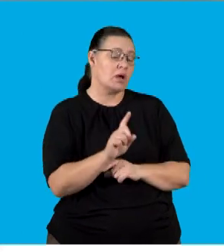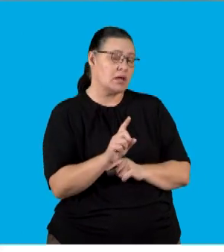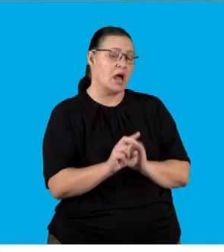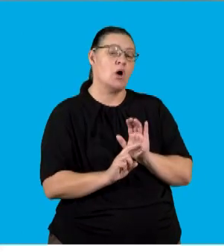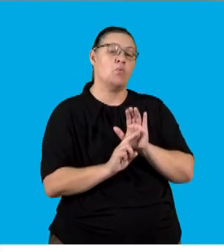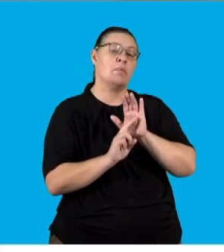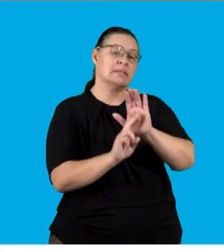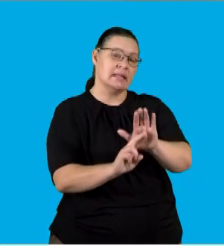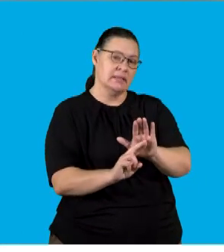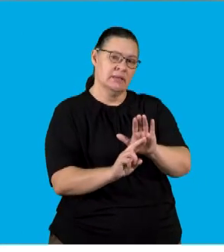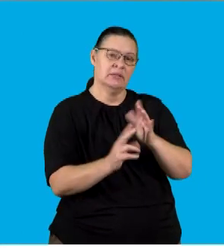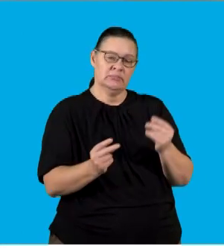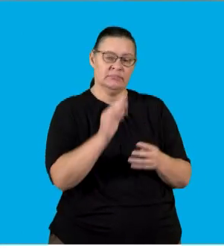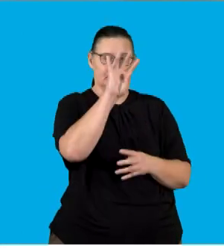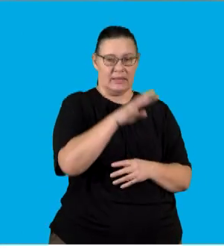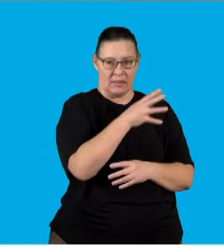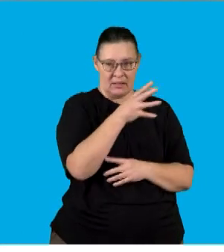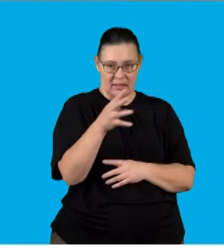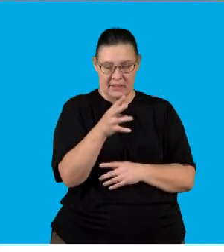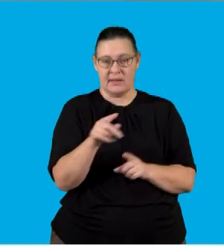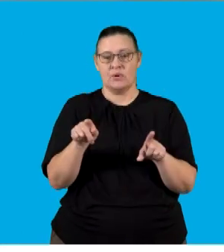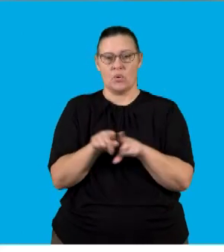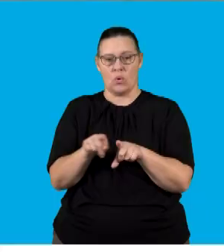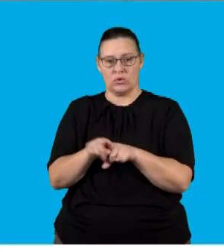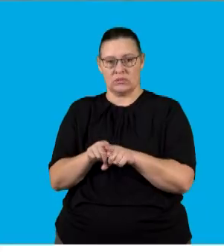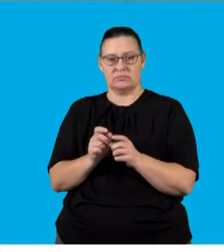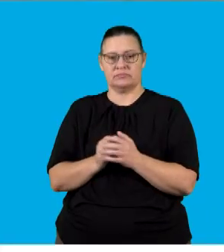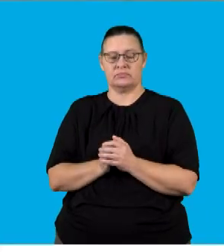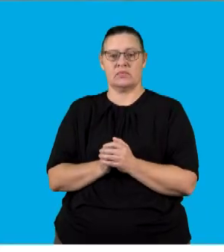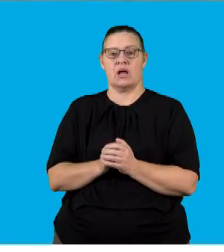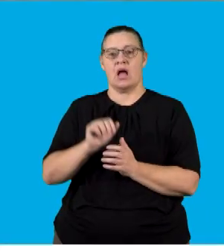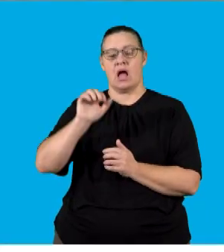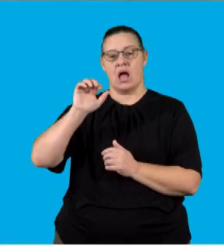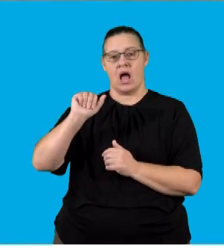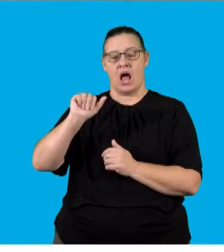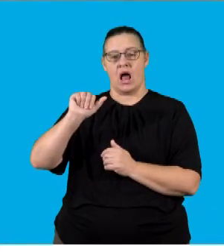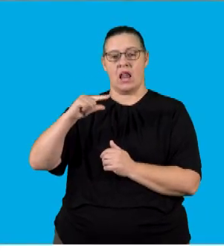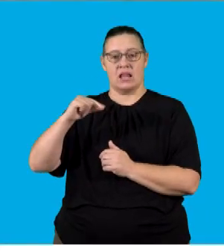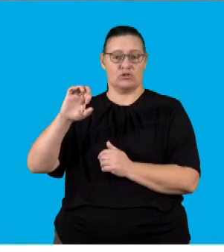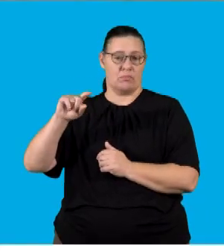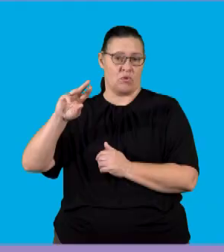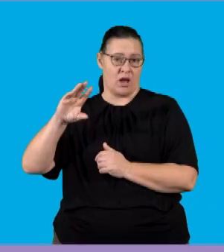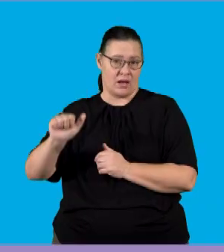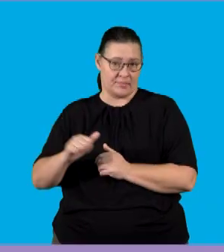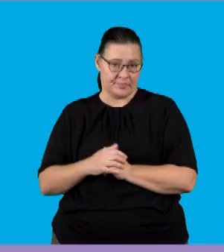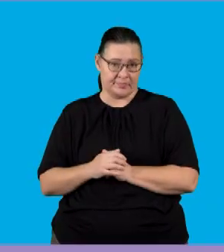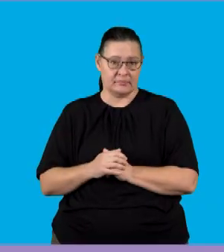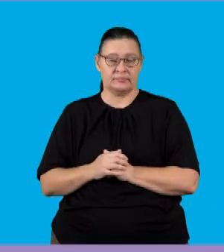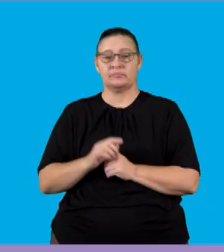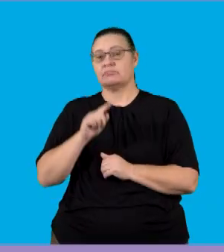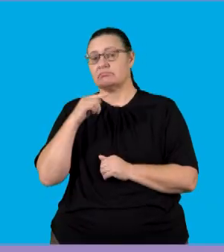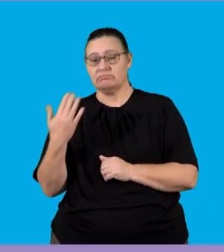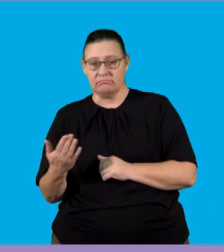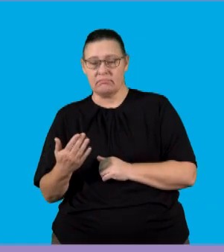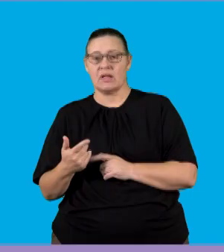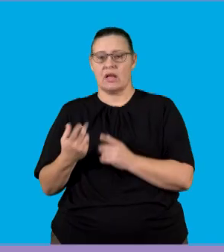on representing these numeric patterns in tables and algebraically. Then we are going to move on to solving problems,